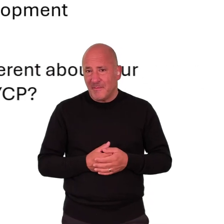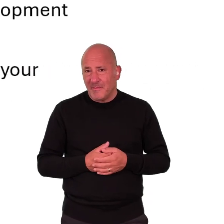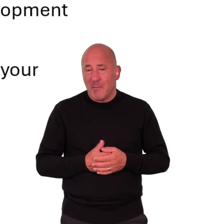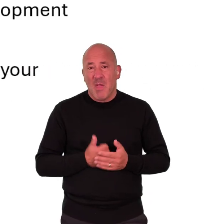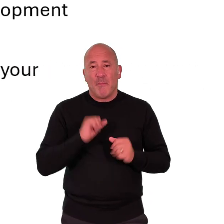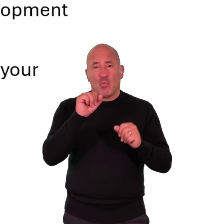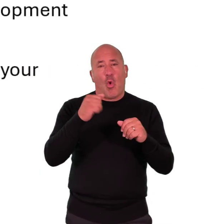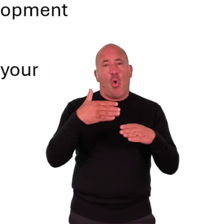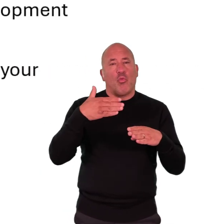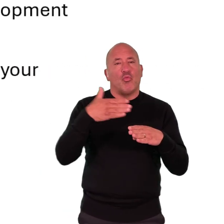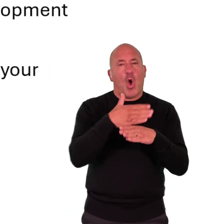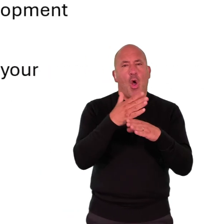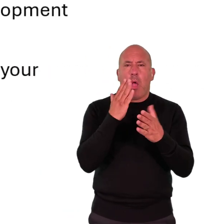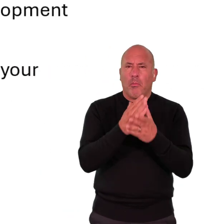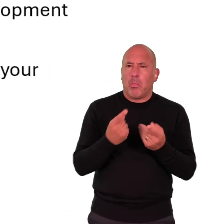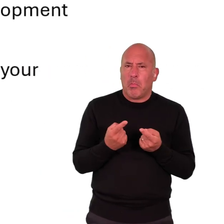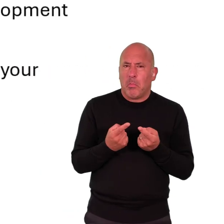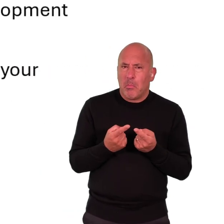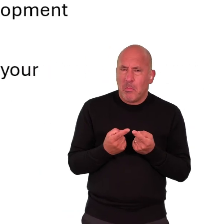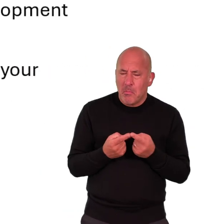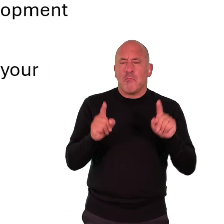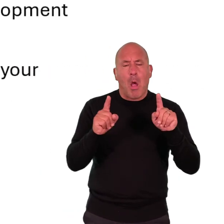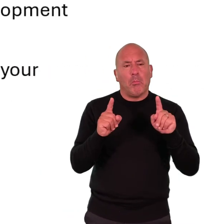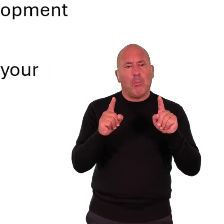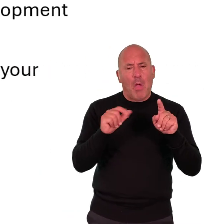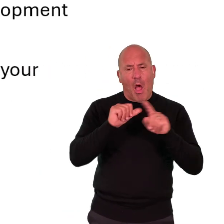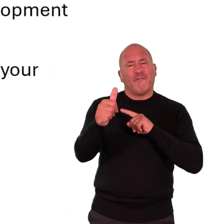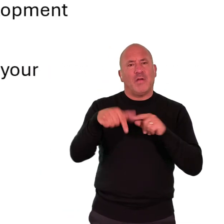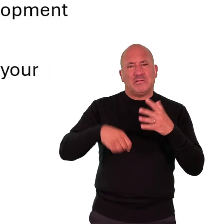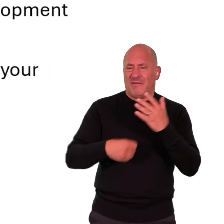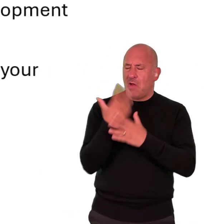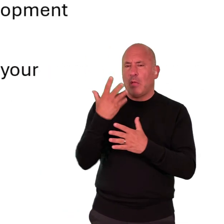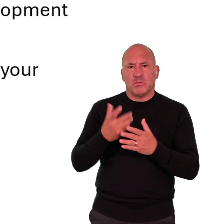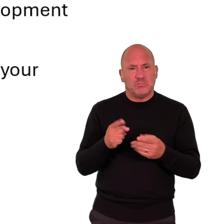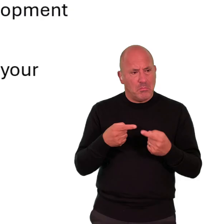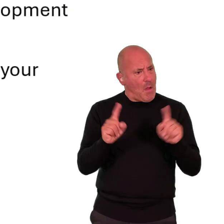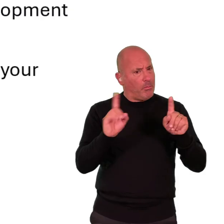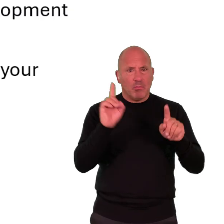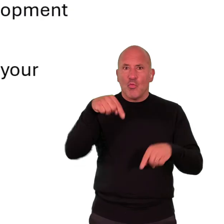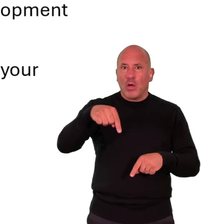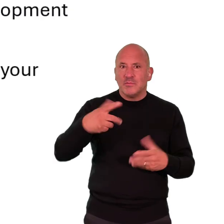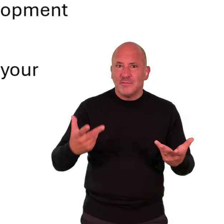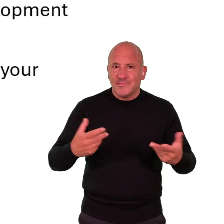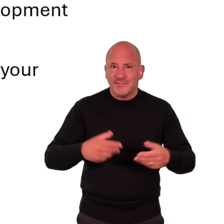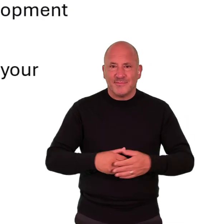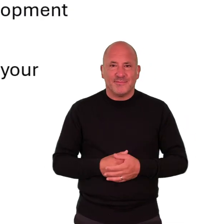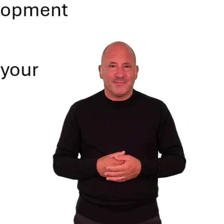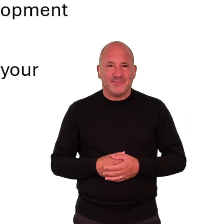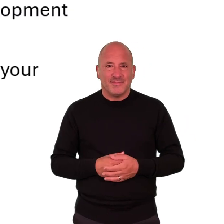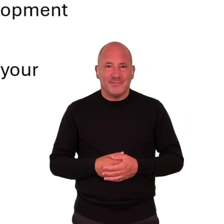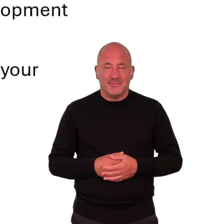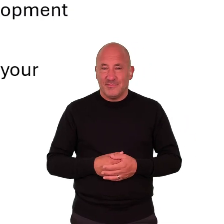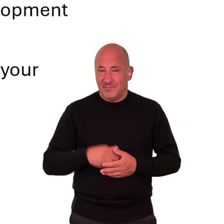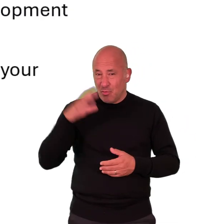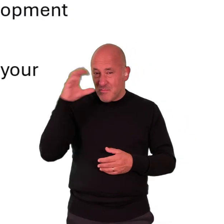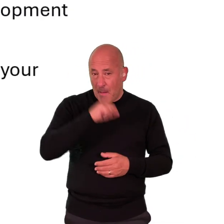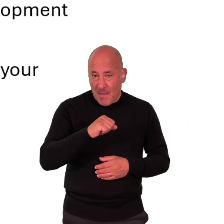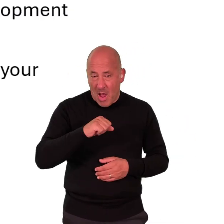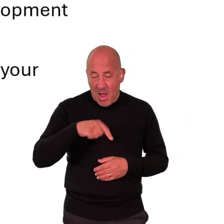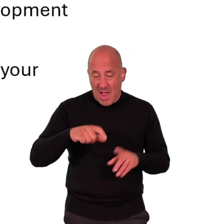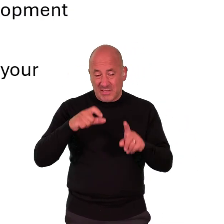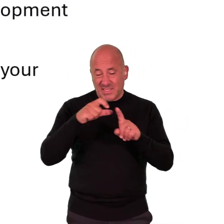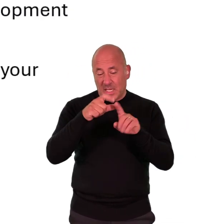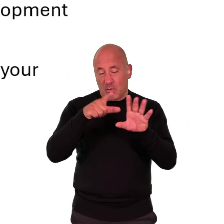your practice as a result of this development? Remember that DYCP is not about continuing something you already